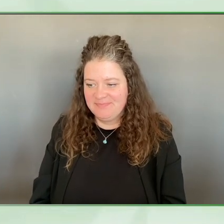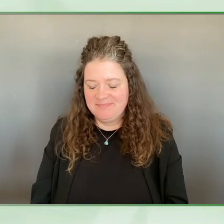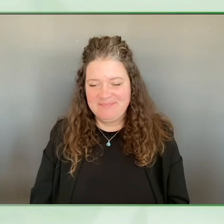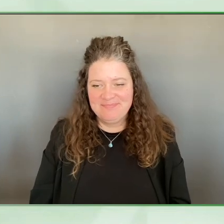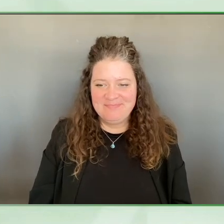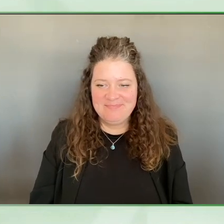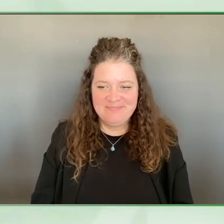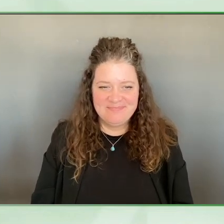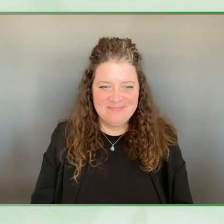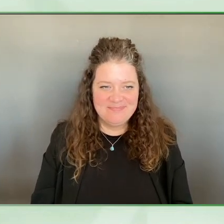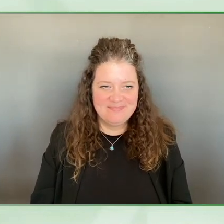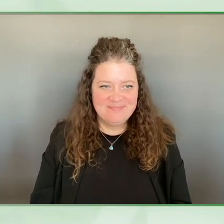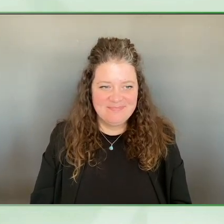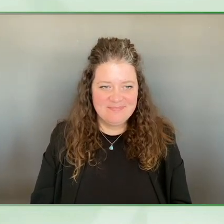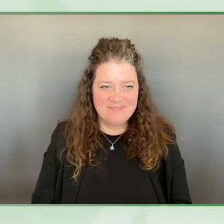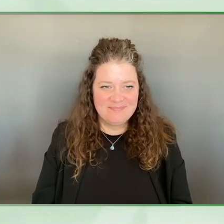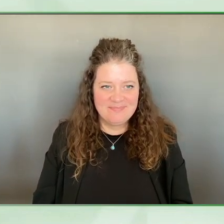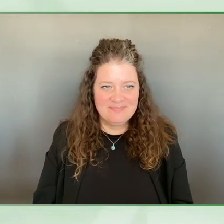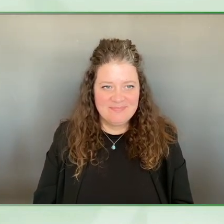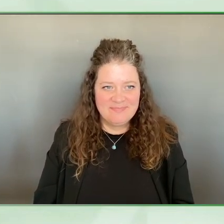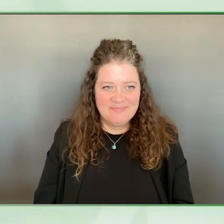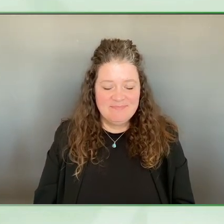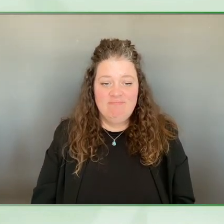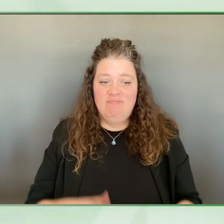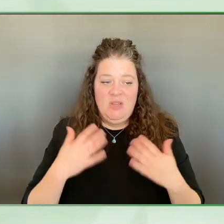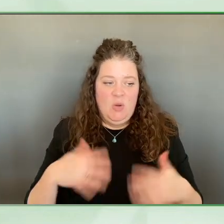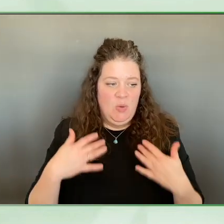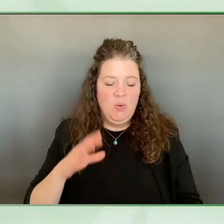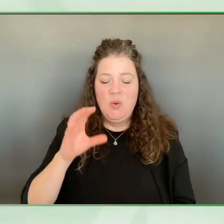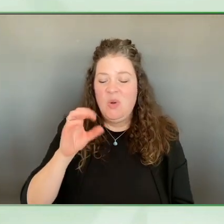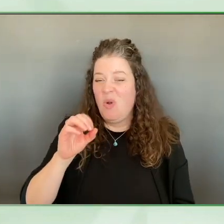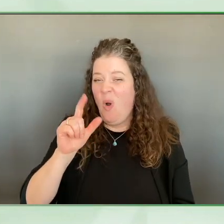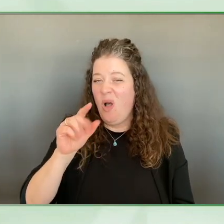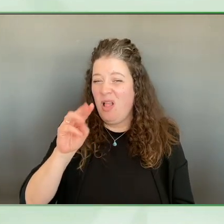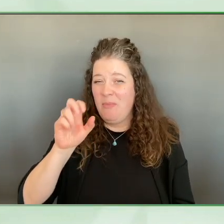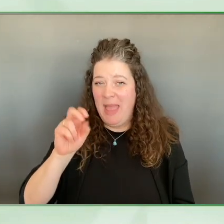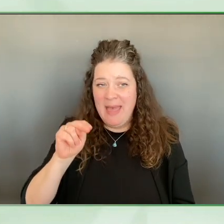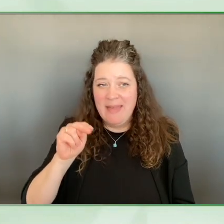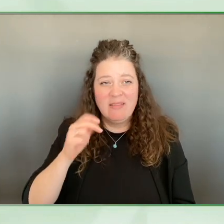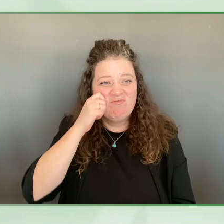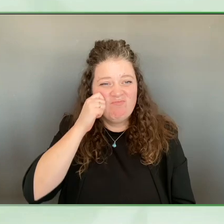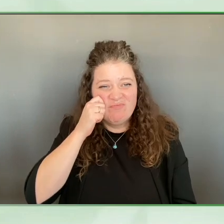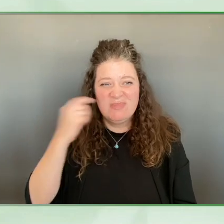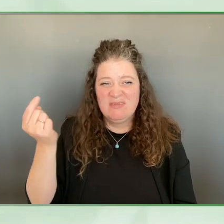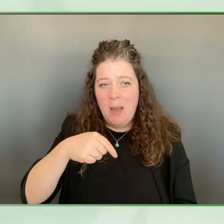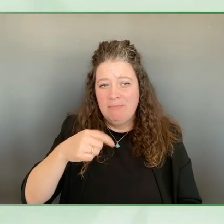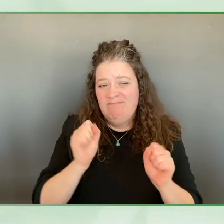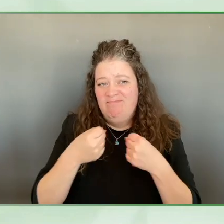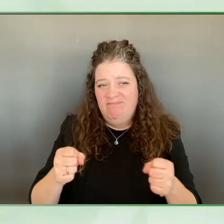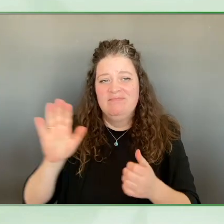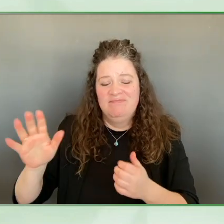We were really heartbroken that Coleman couldn't join us in person thanks to the visa system.